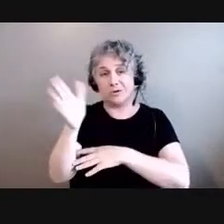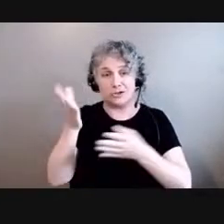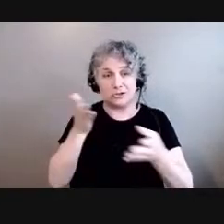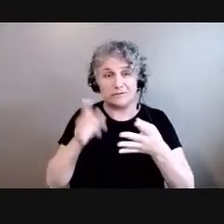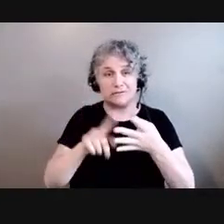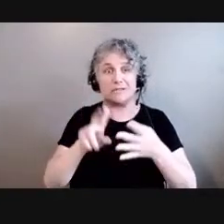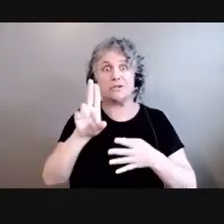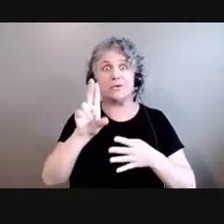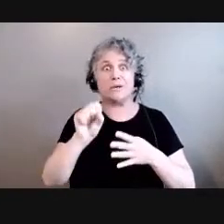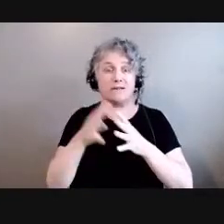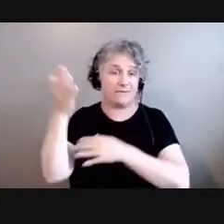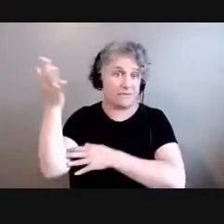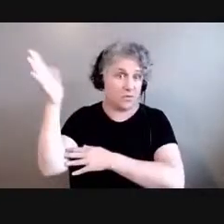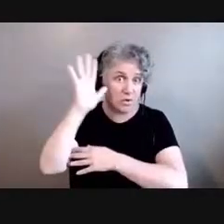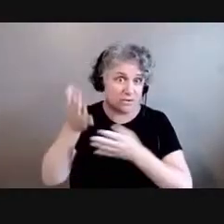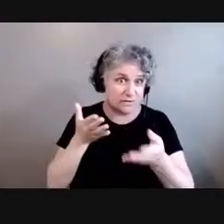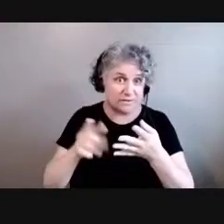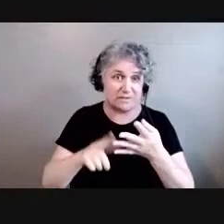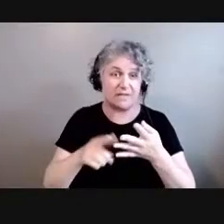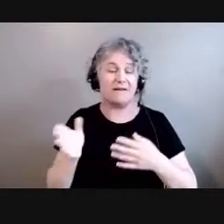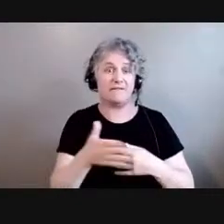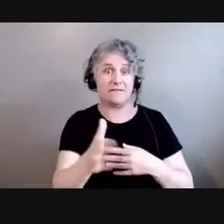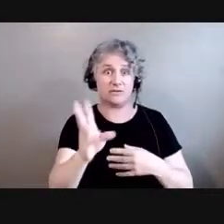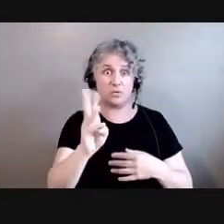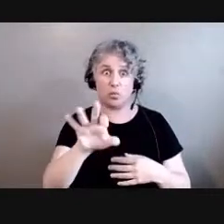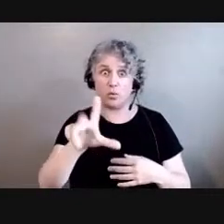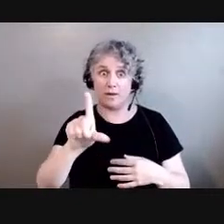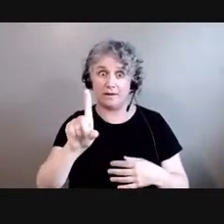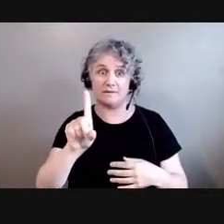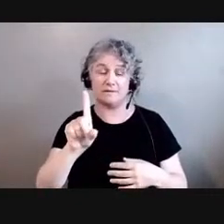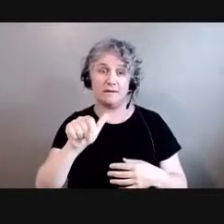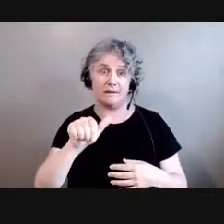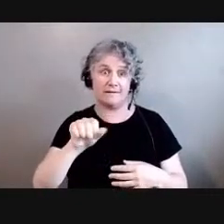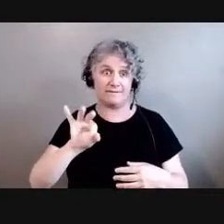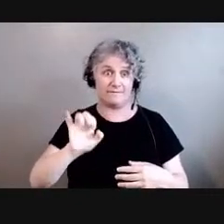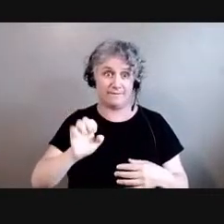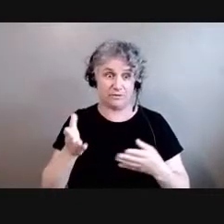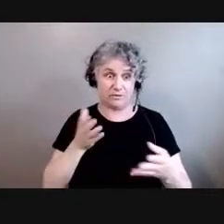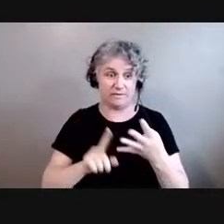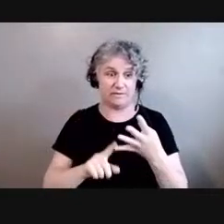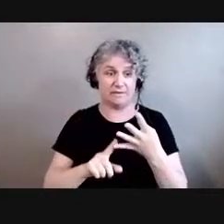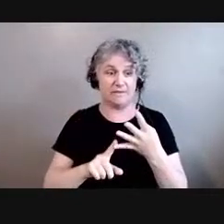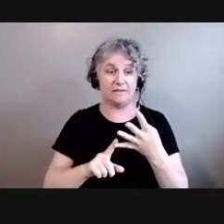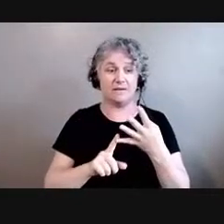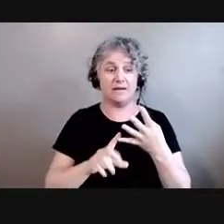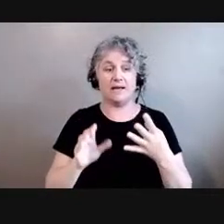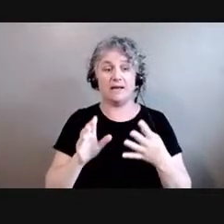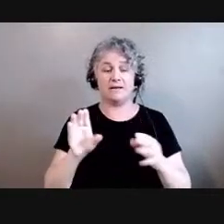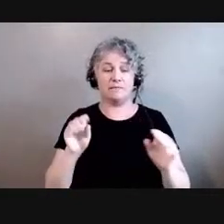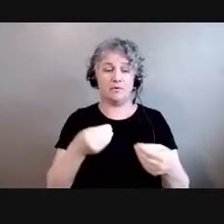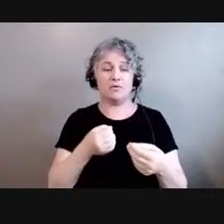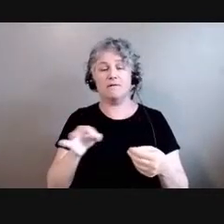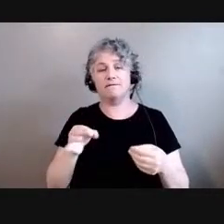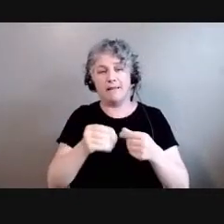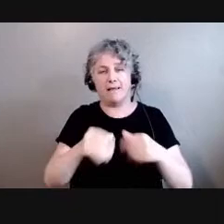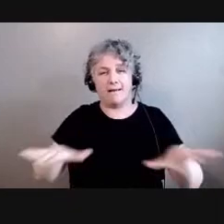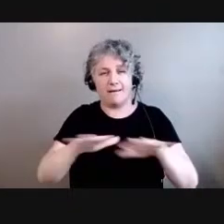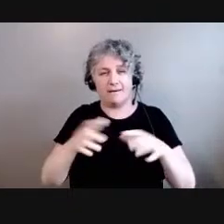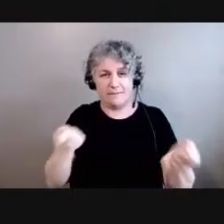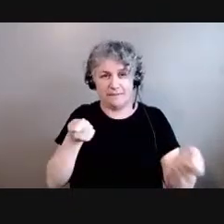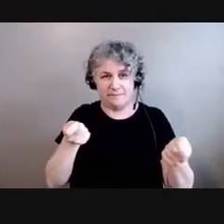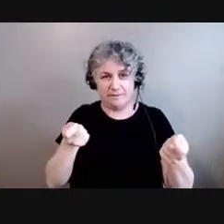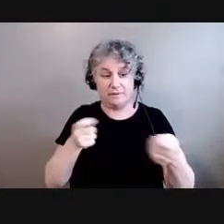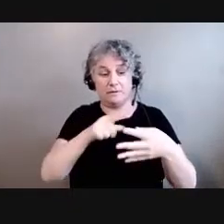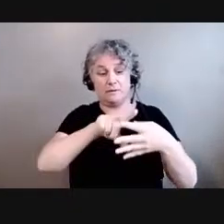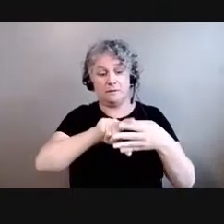the U.S. Fish and Wildlife Service, and the Bureau of Land Management. Wilderness areas, like I said, are protected and managed